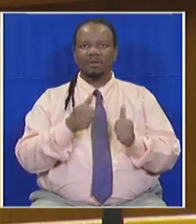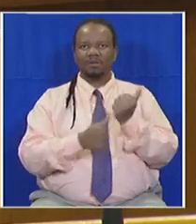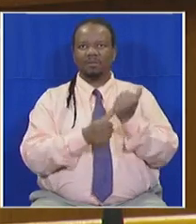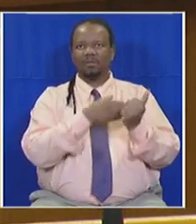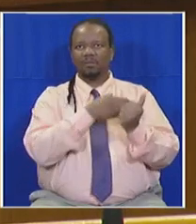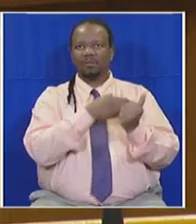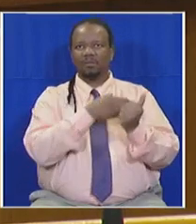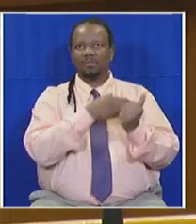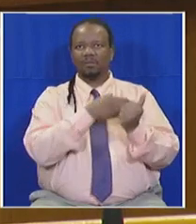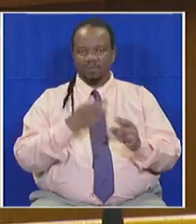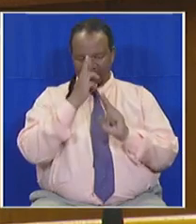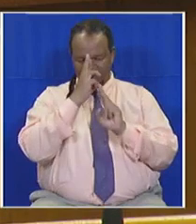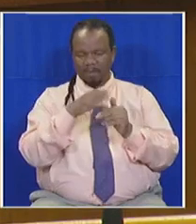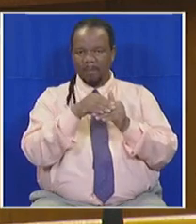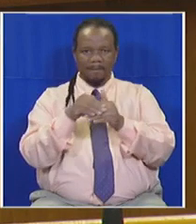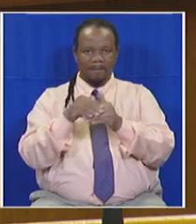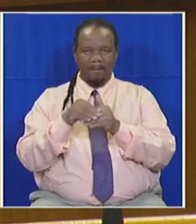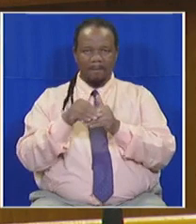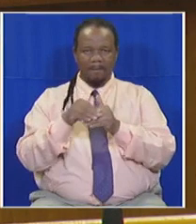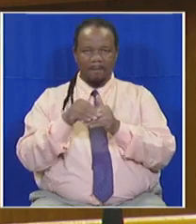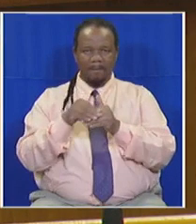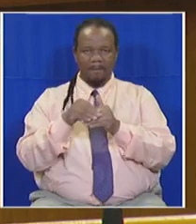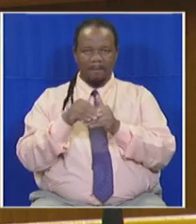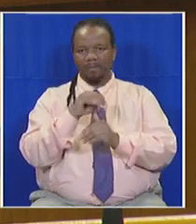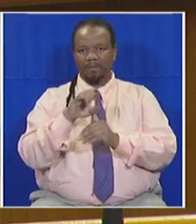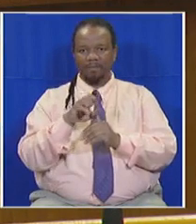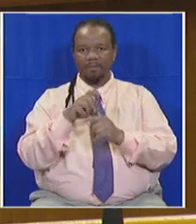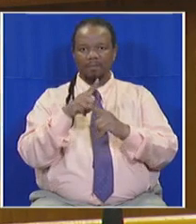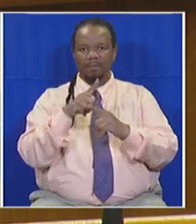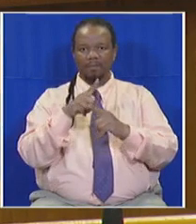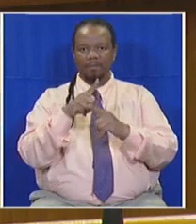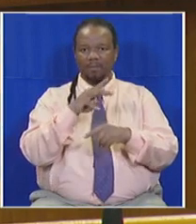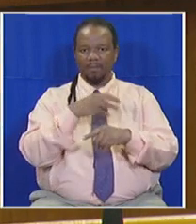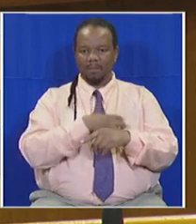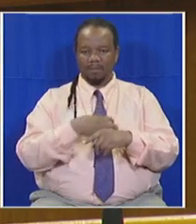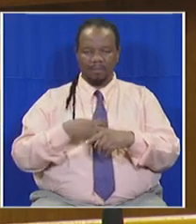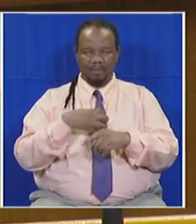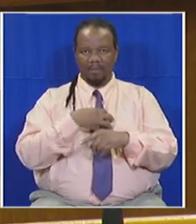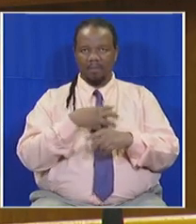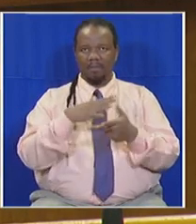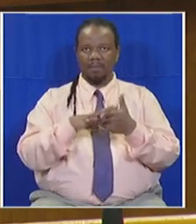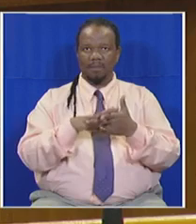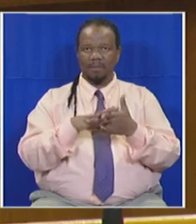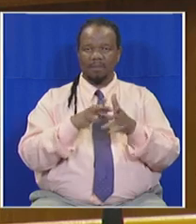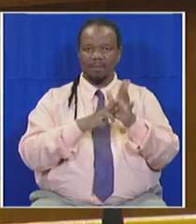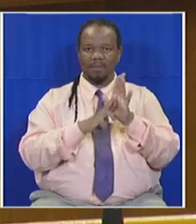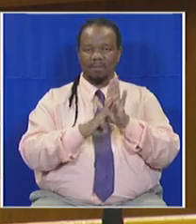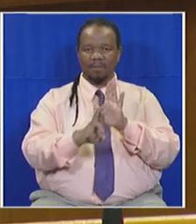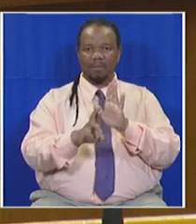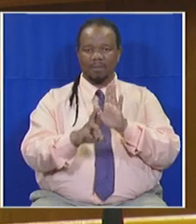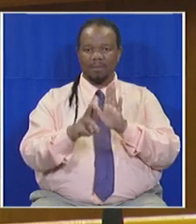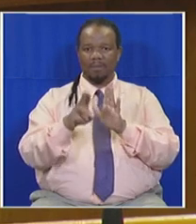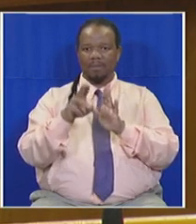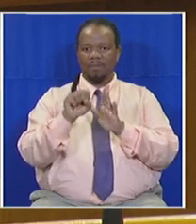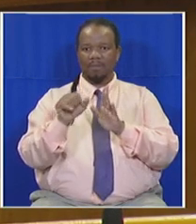members, MECs, mayors and executive mayors, representative of South African Local Government